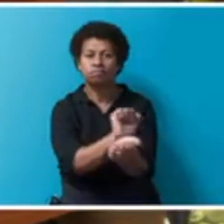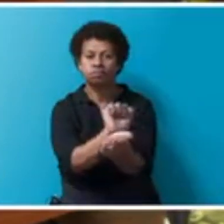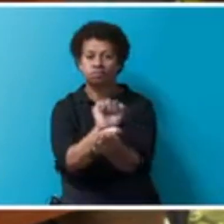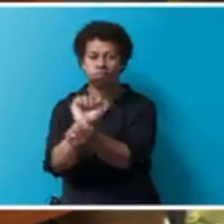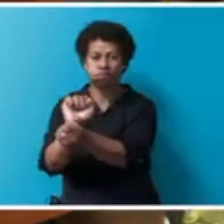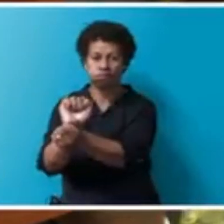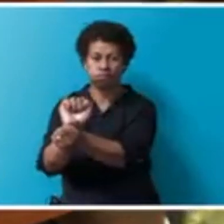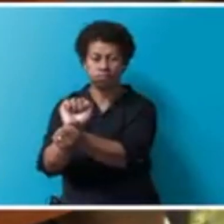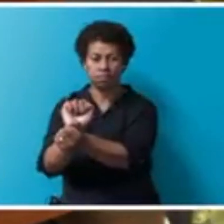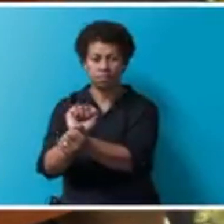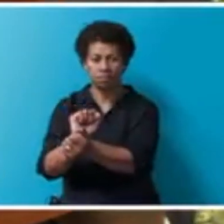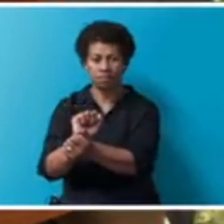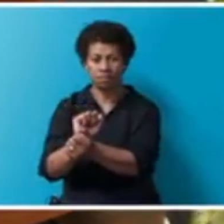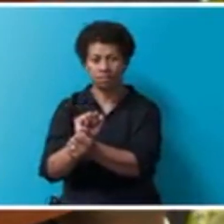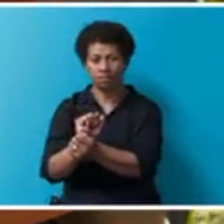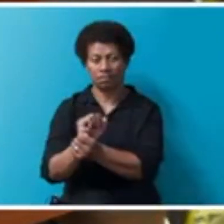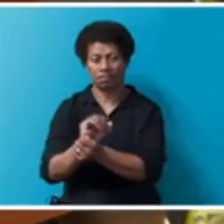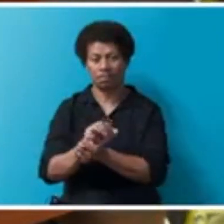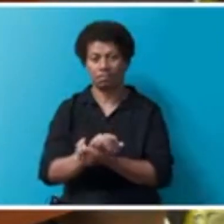detained,